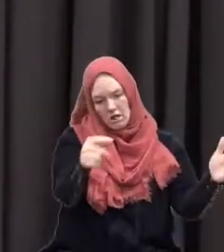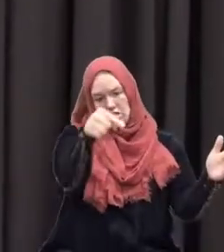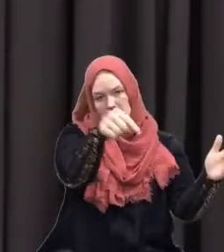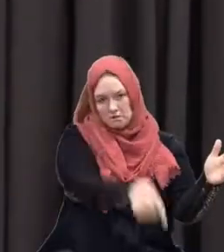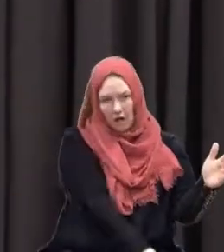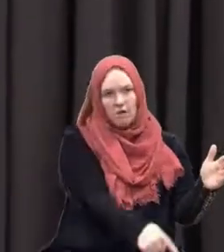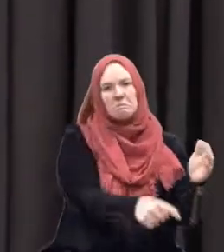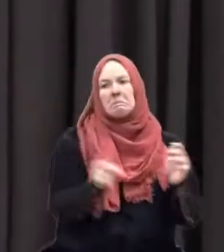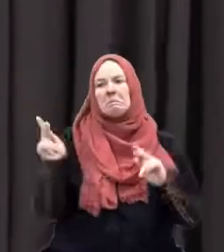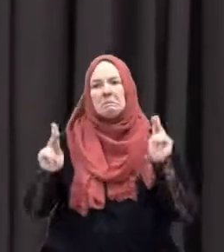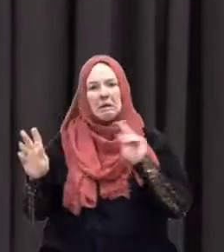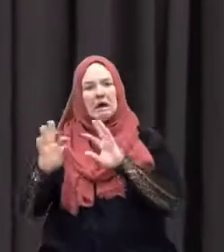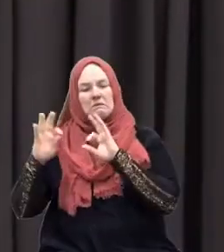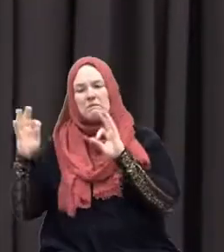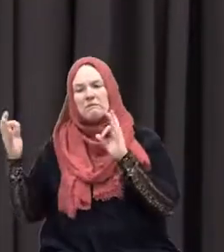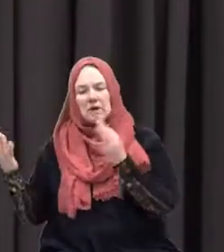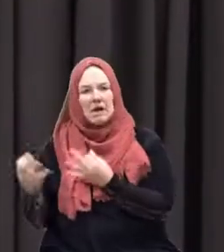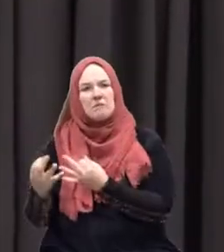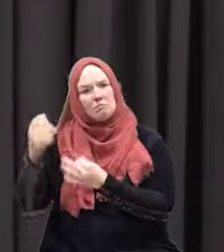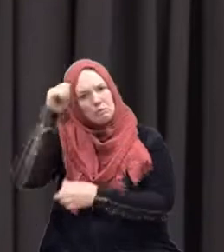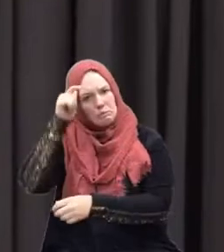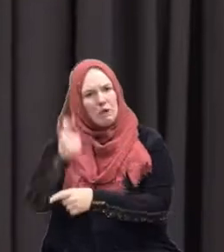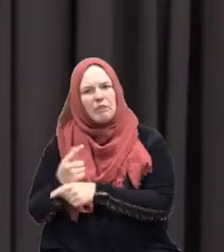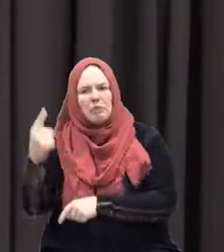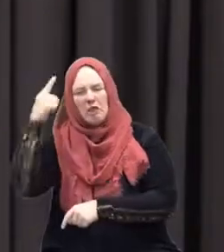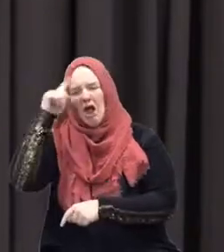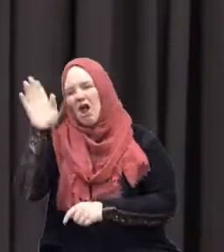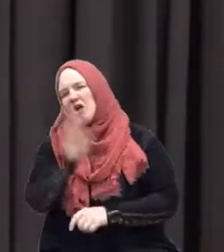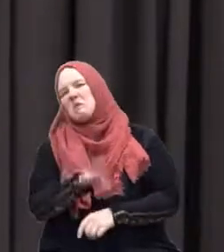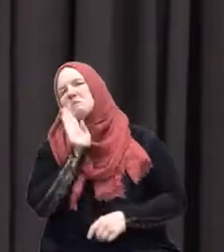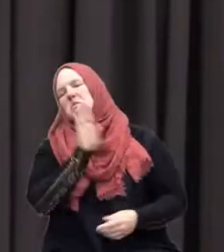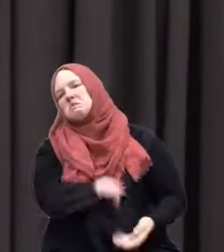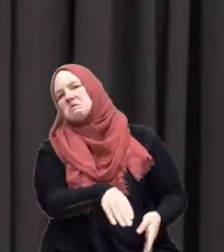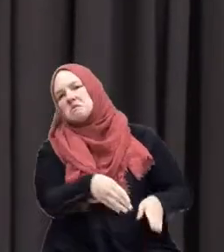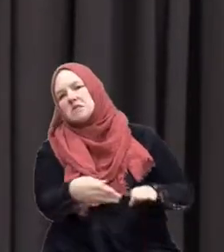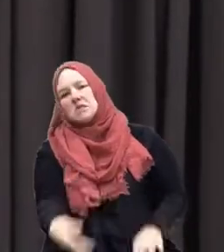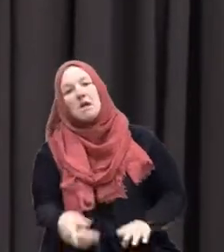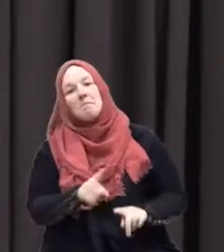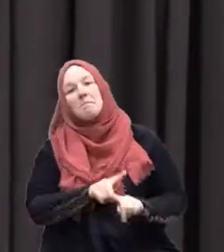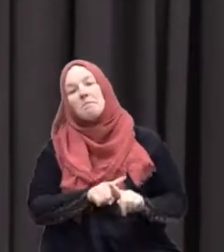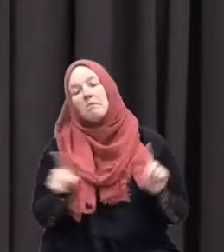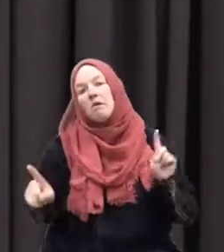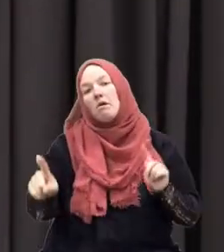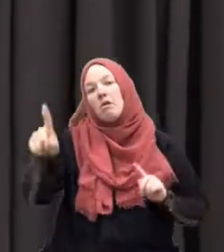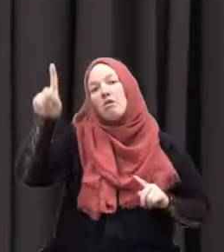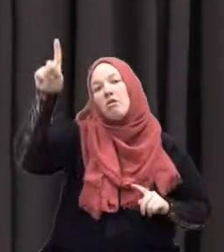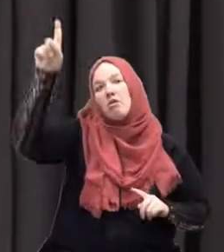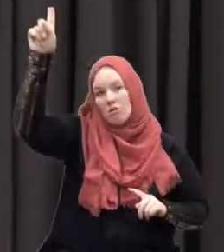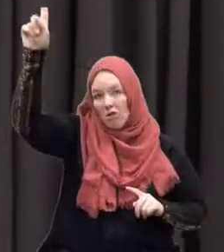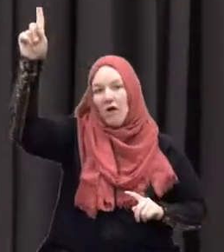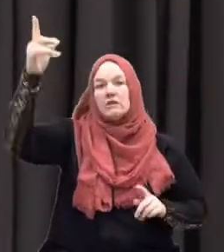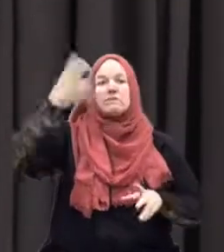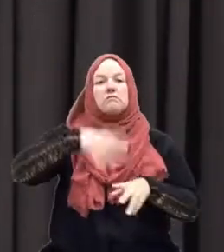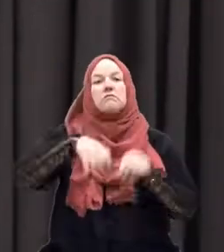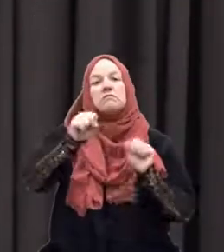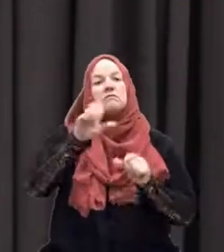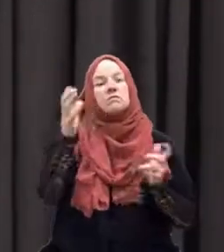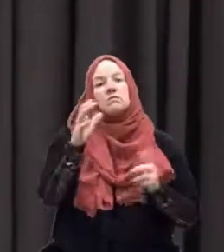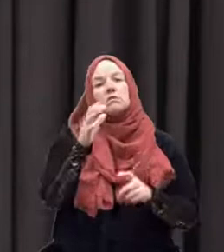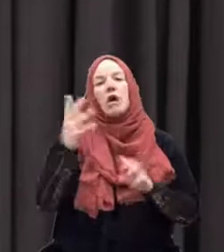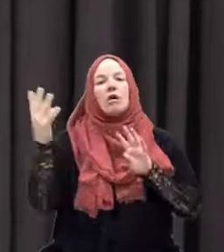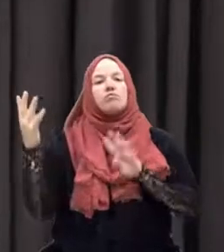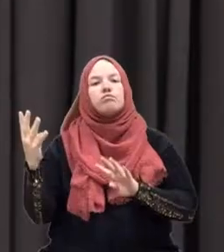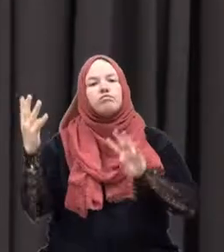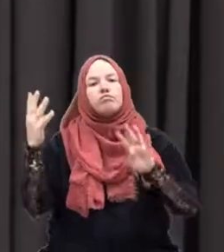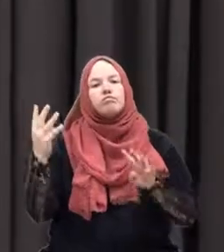presumably to be dead, right? To starve and die. But Allah sends a caravan that picks him